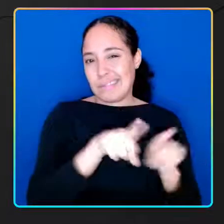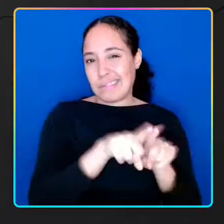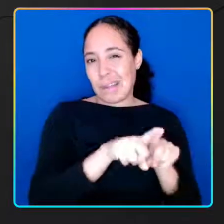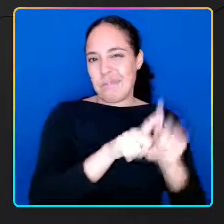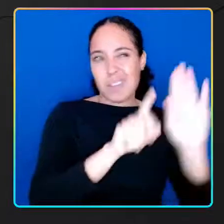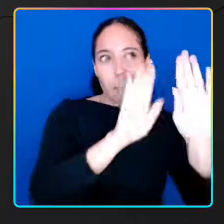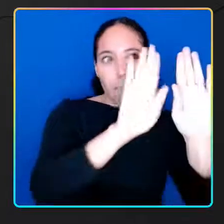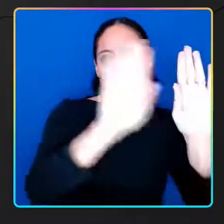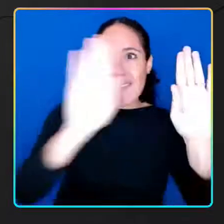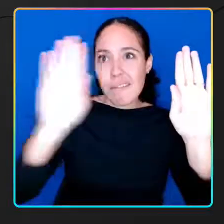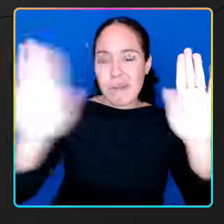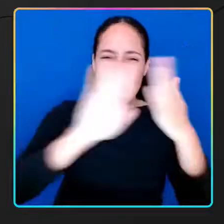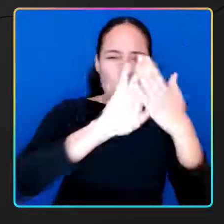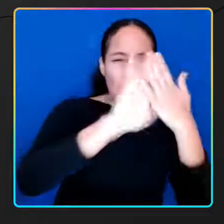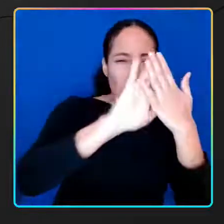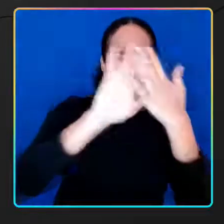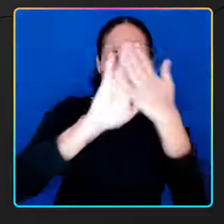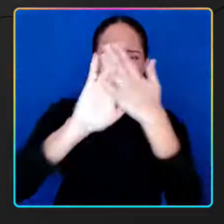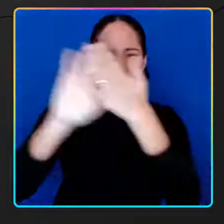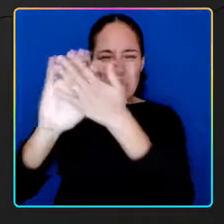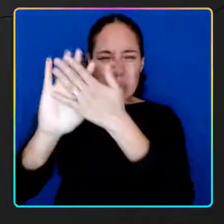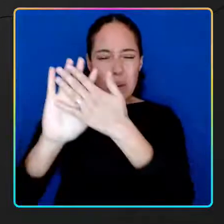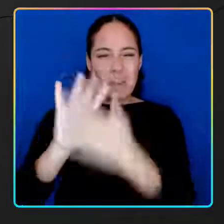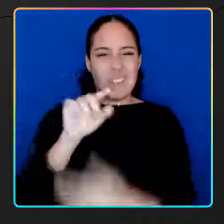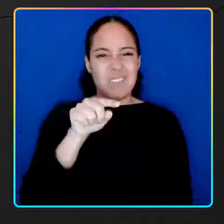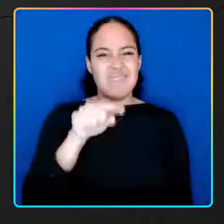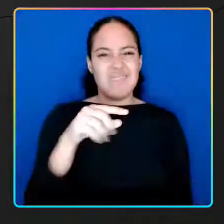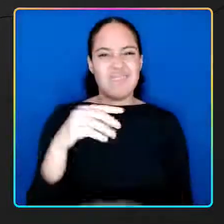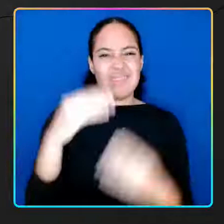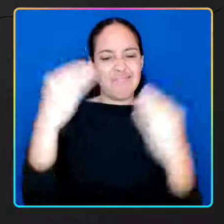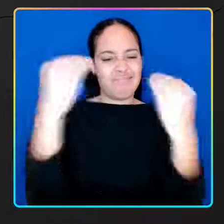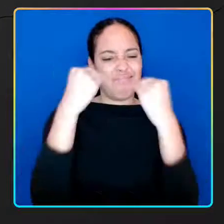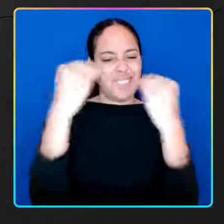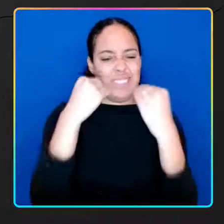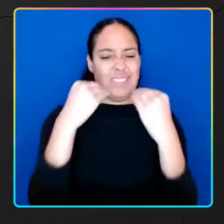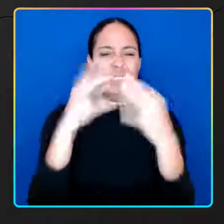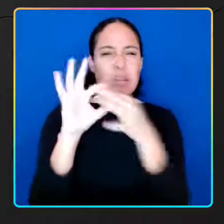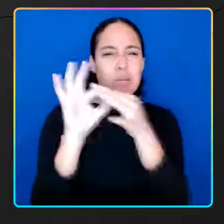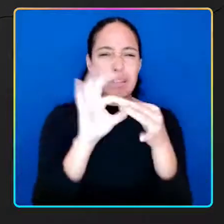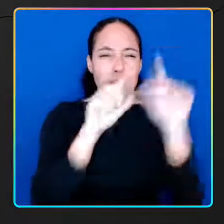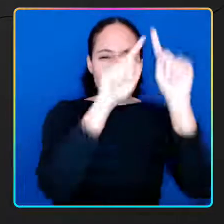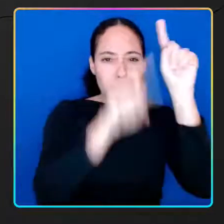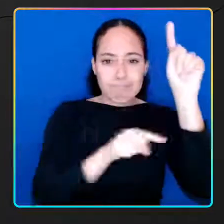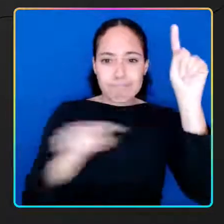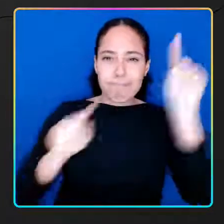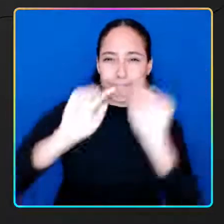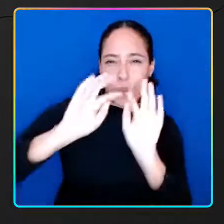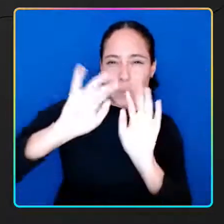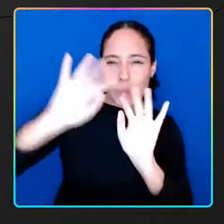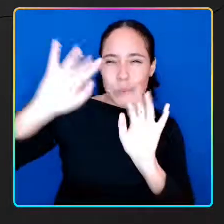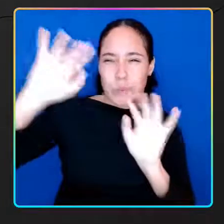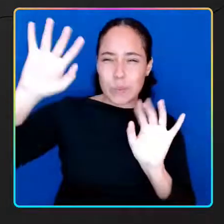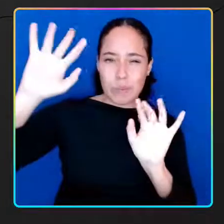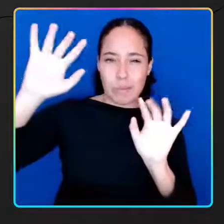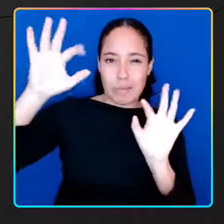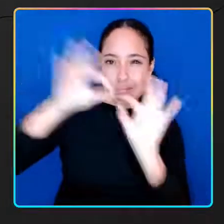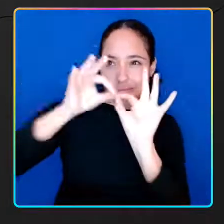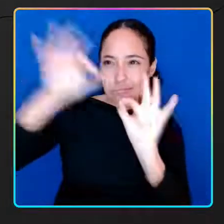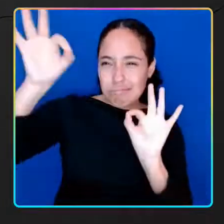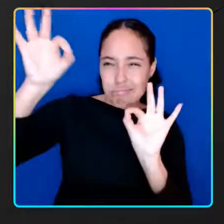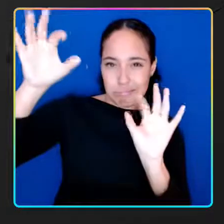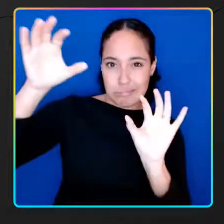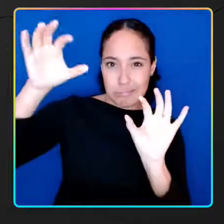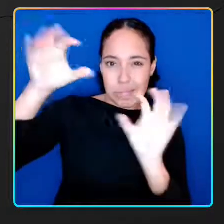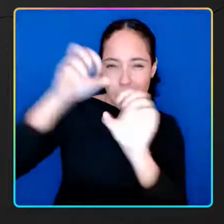understand about principal component analysis and also like image compression and things like that.